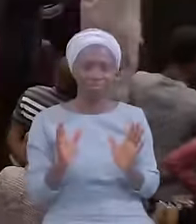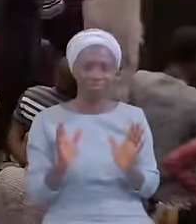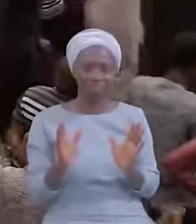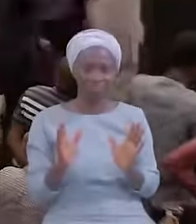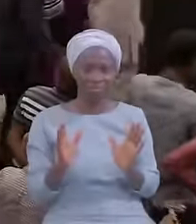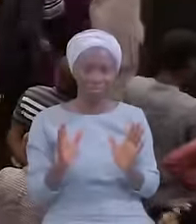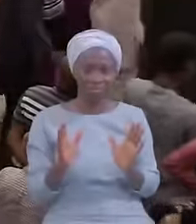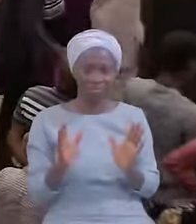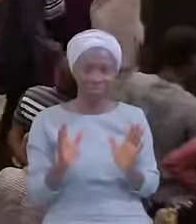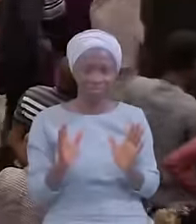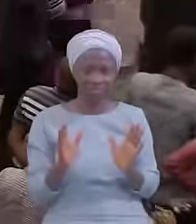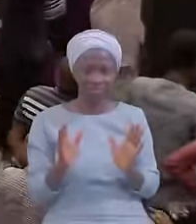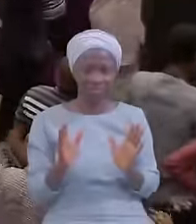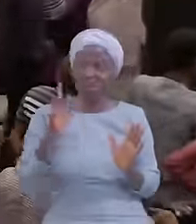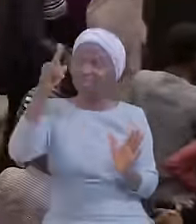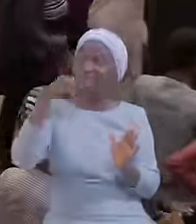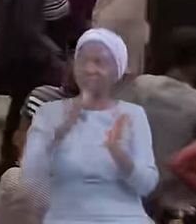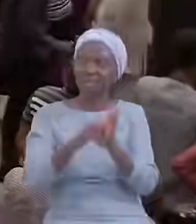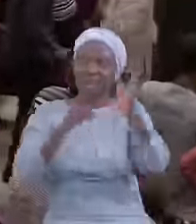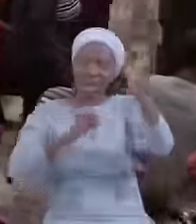Says, I put my word in your mouth.